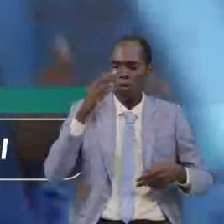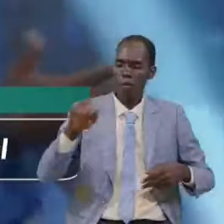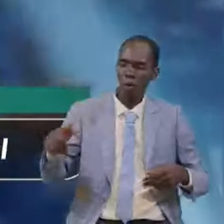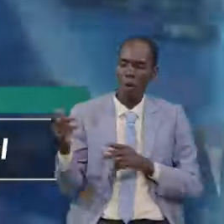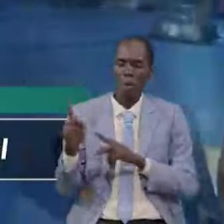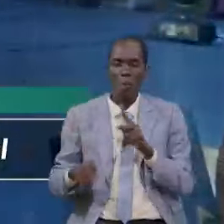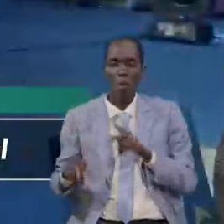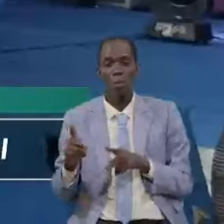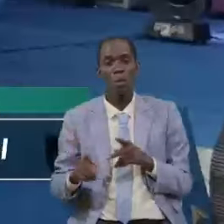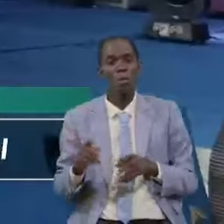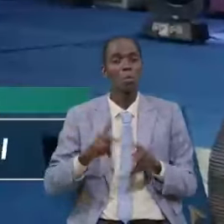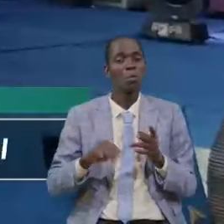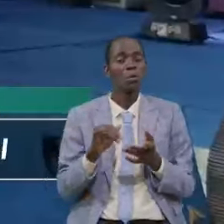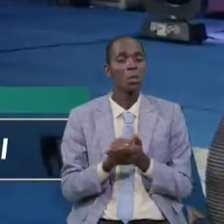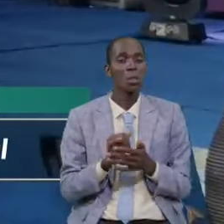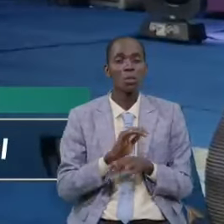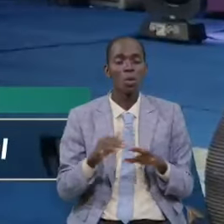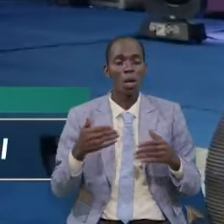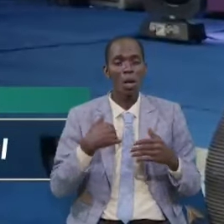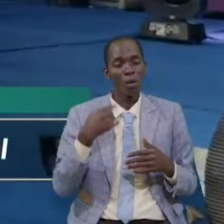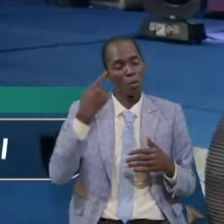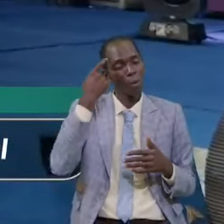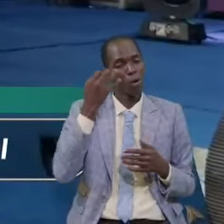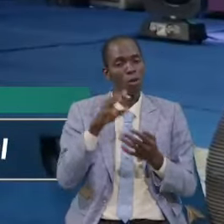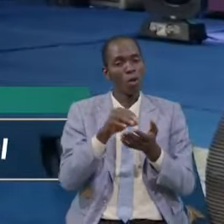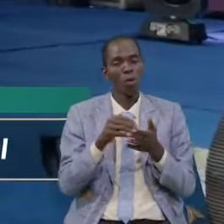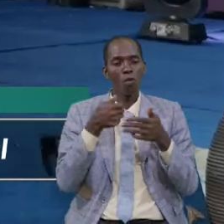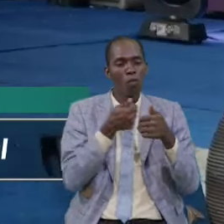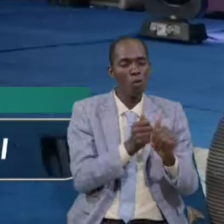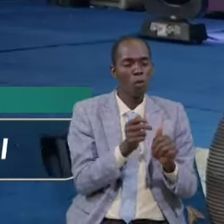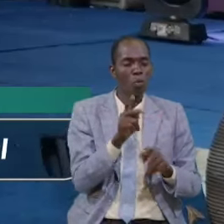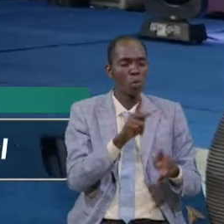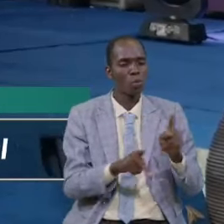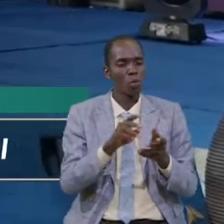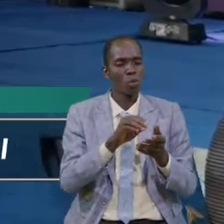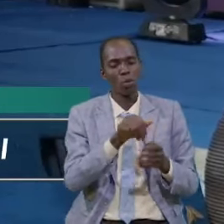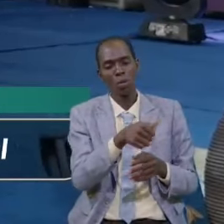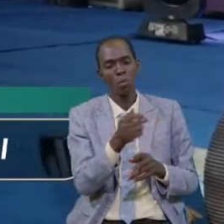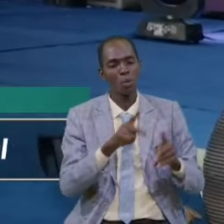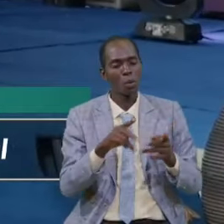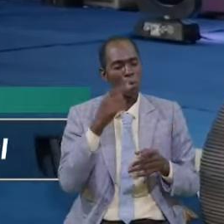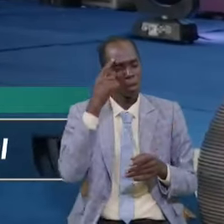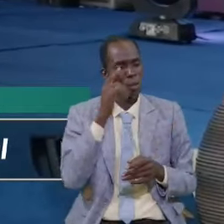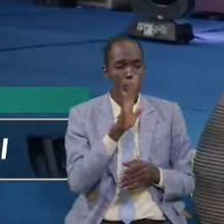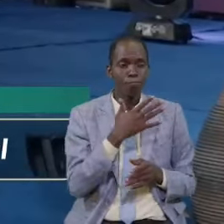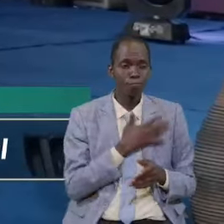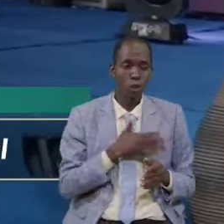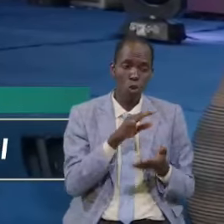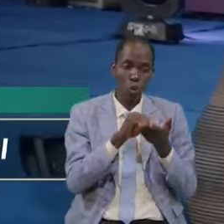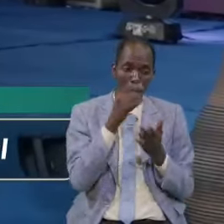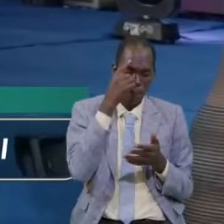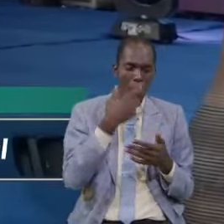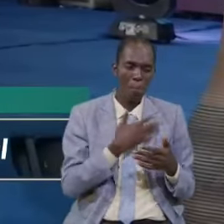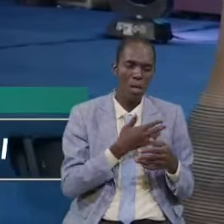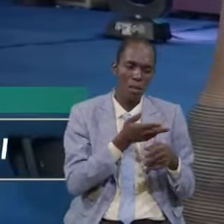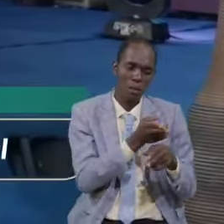the minds of other people, can you lend me your mind there? Those people, you cannot make use of another person's mind